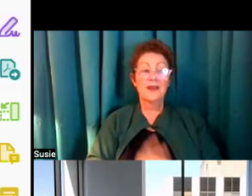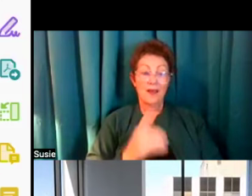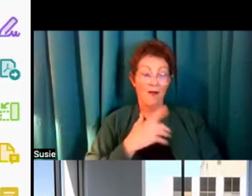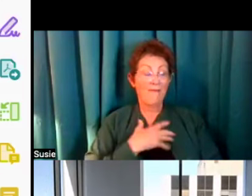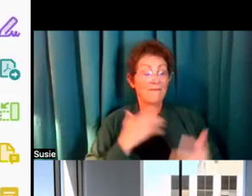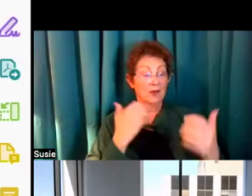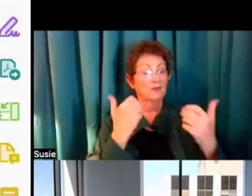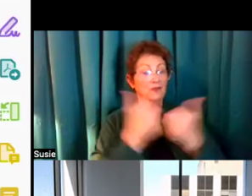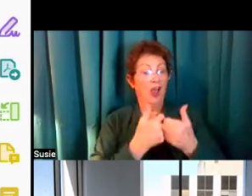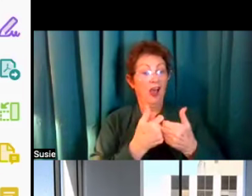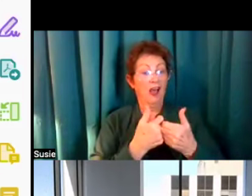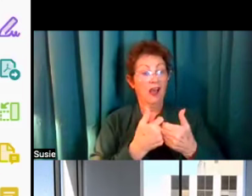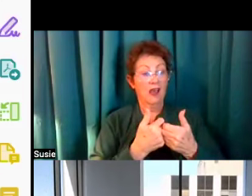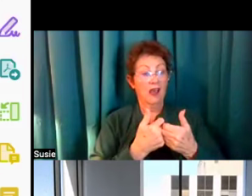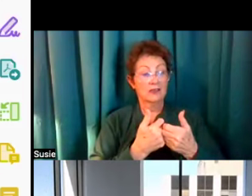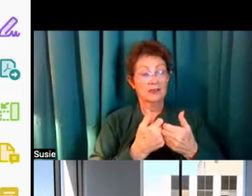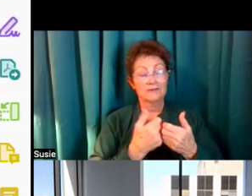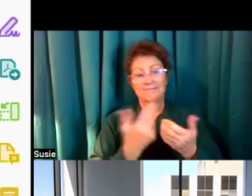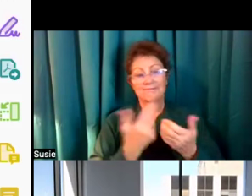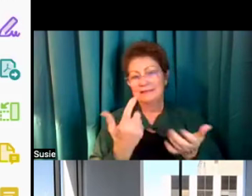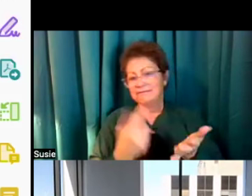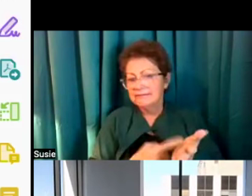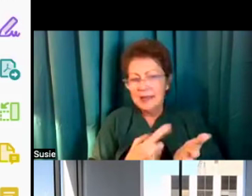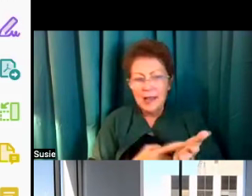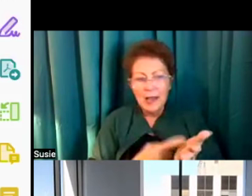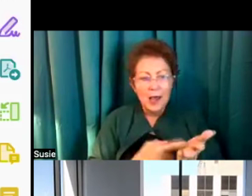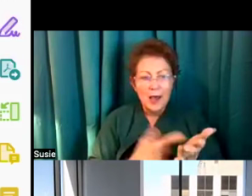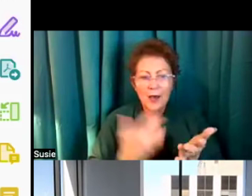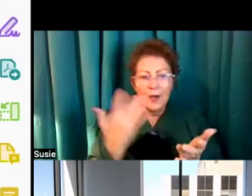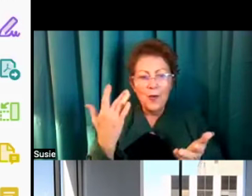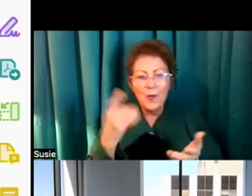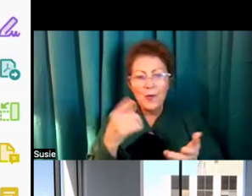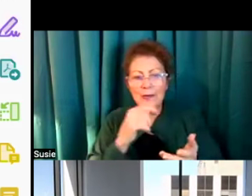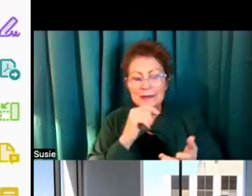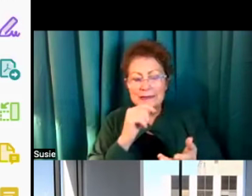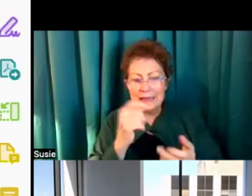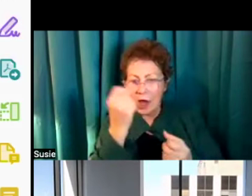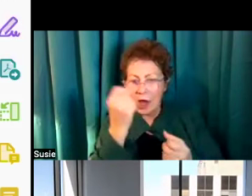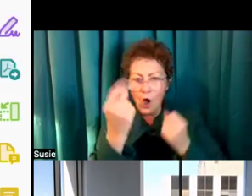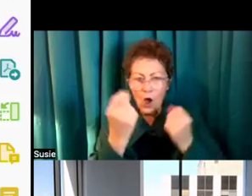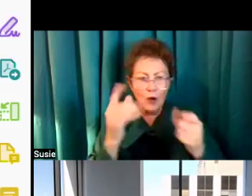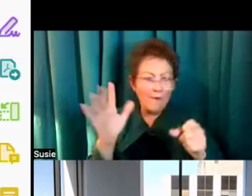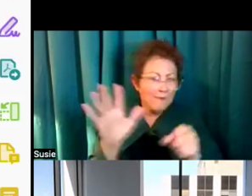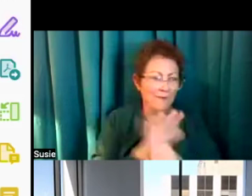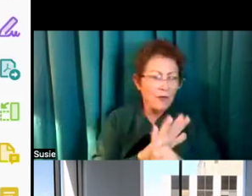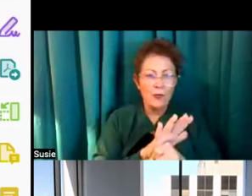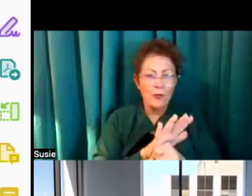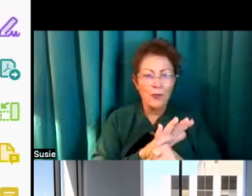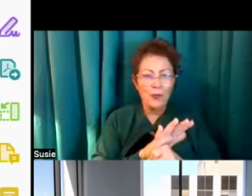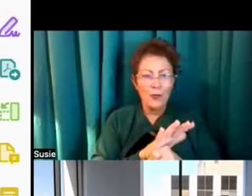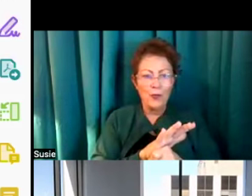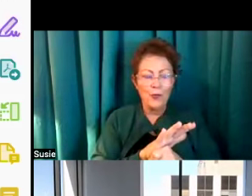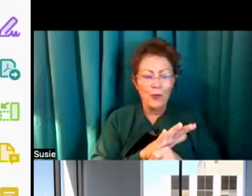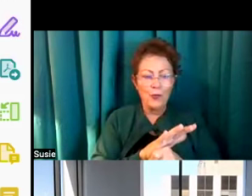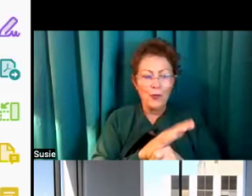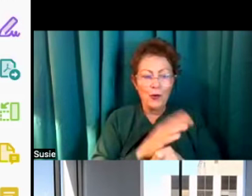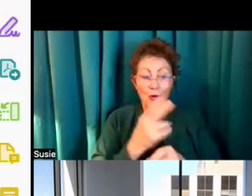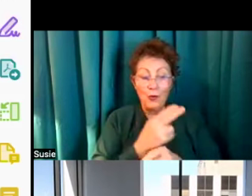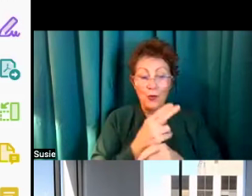challenges, and I think sometimes it is just due to not necessarily understanding all of the implications of